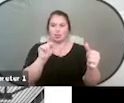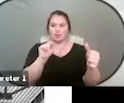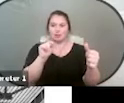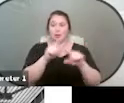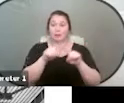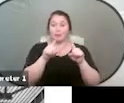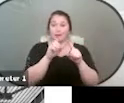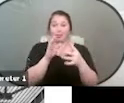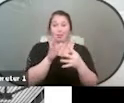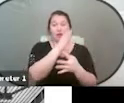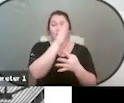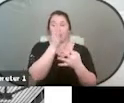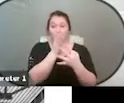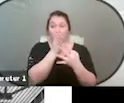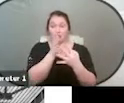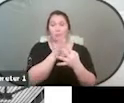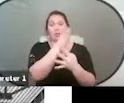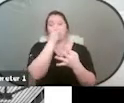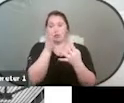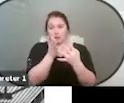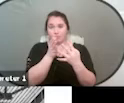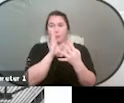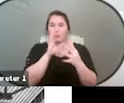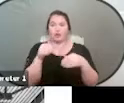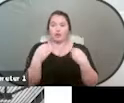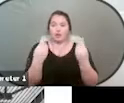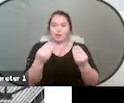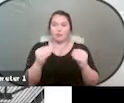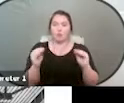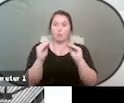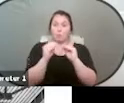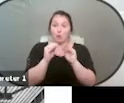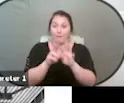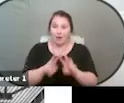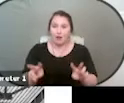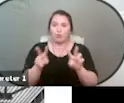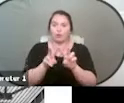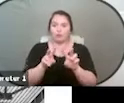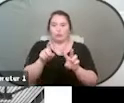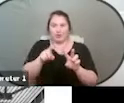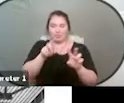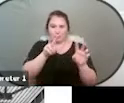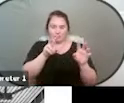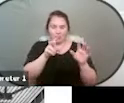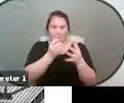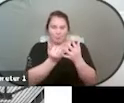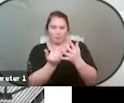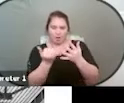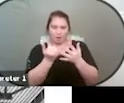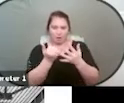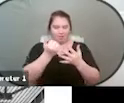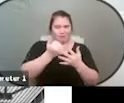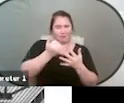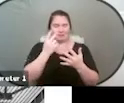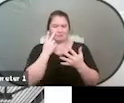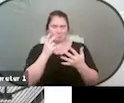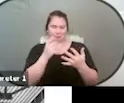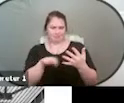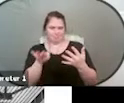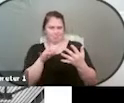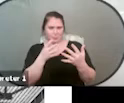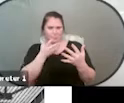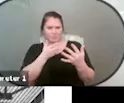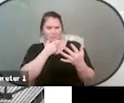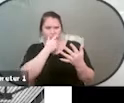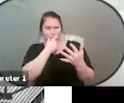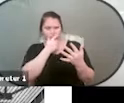is going to provide a next level of value. So you have to prioritize your phases, and that's just part of the process. And I did see